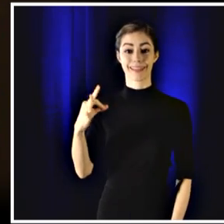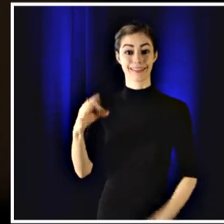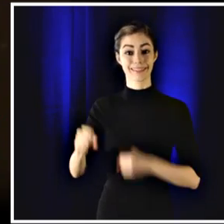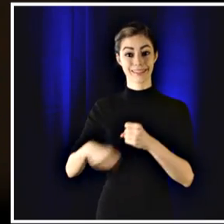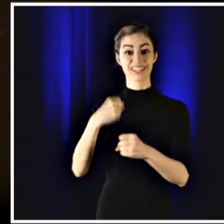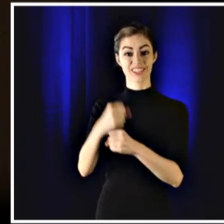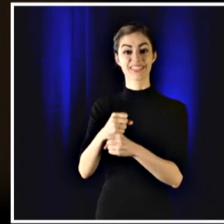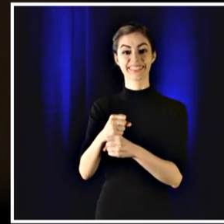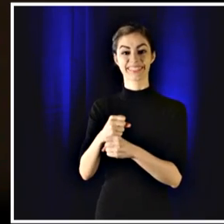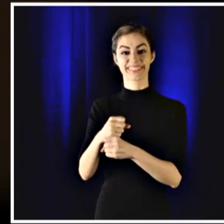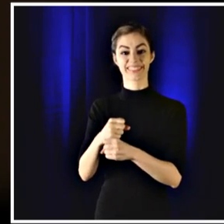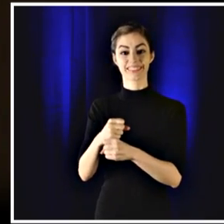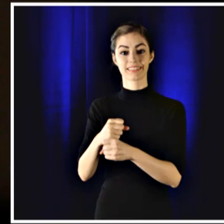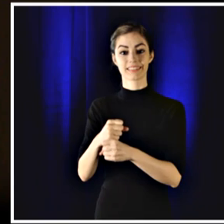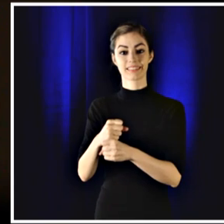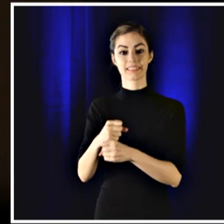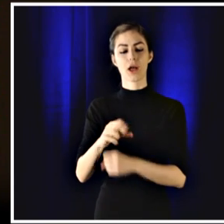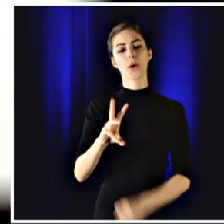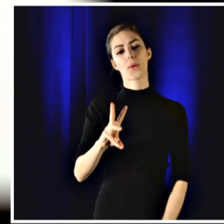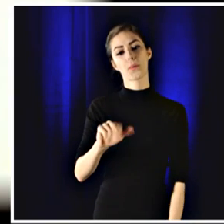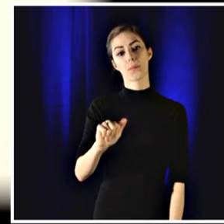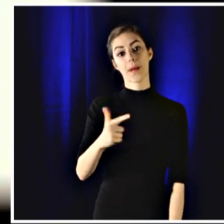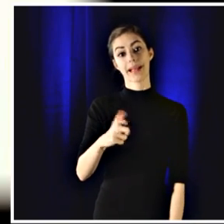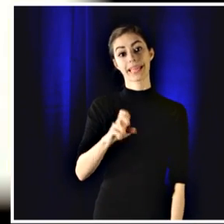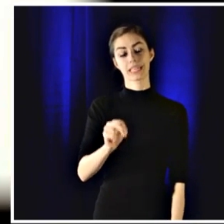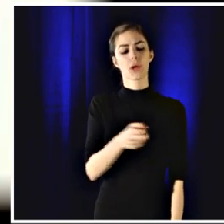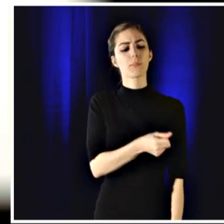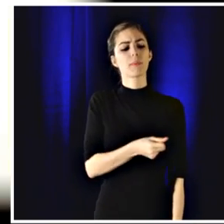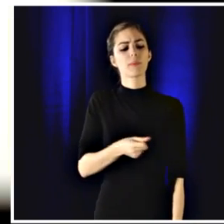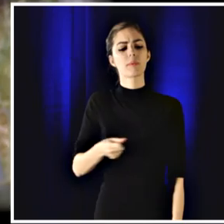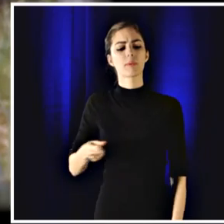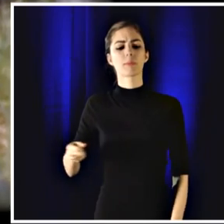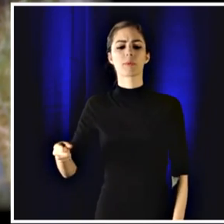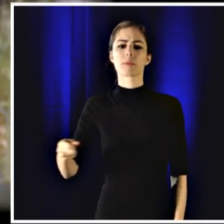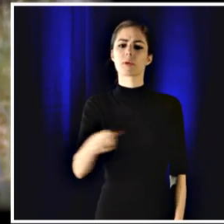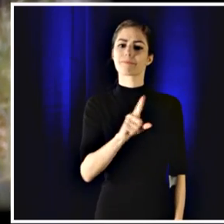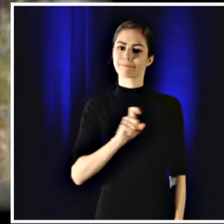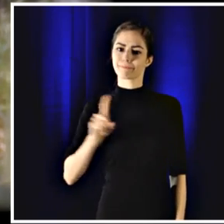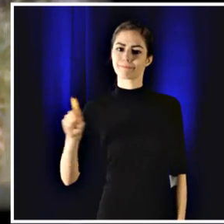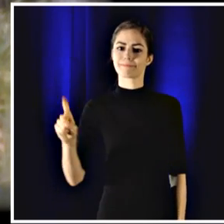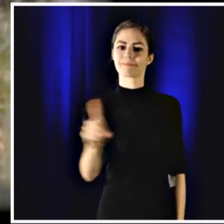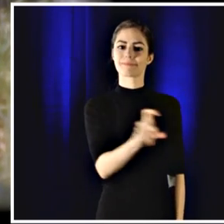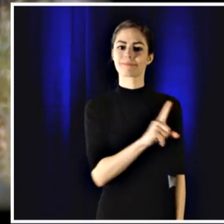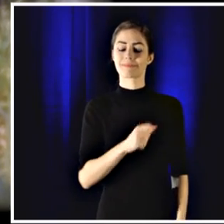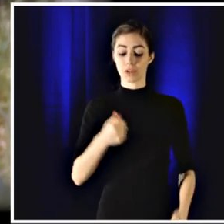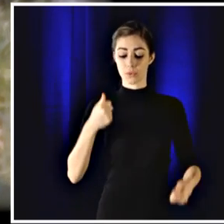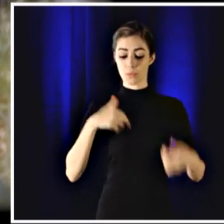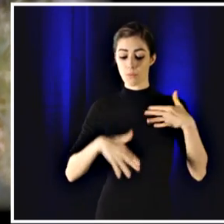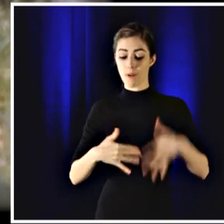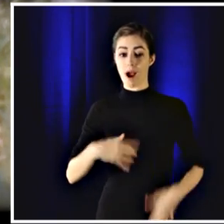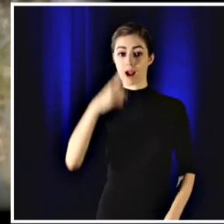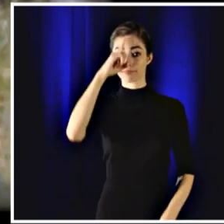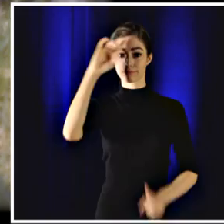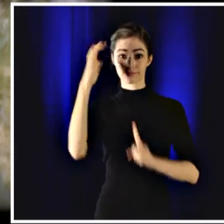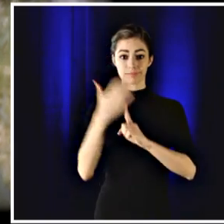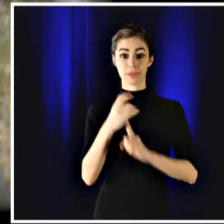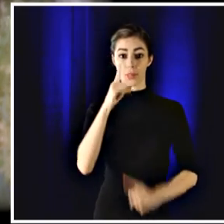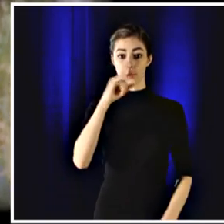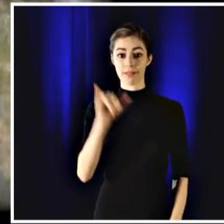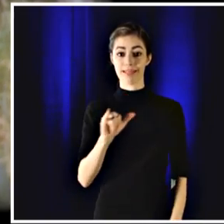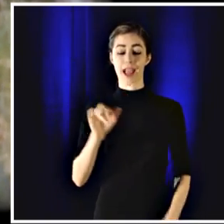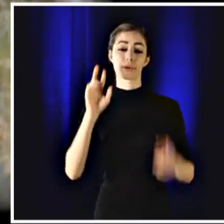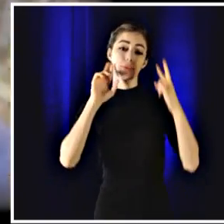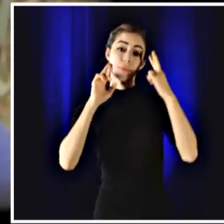pulled this wagon around the property in an outfit inspired by Dorothy Gale. And I began to take those